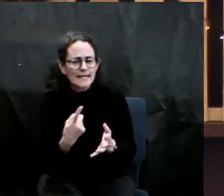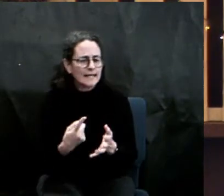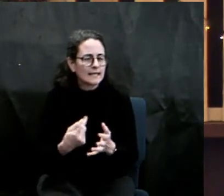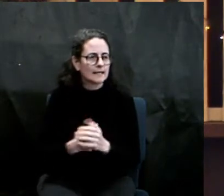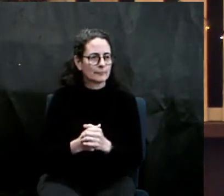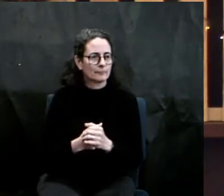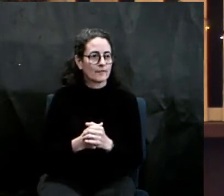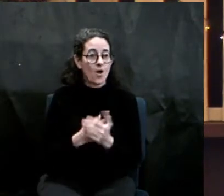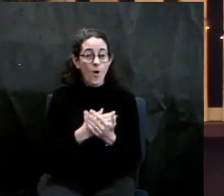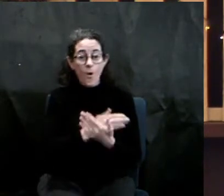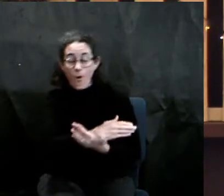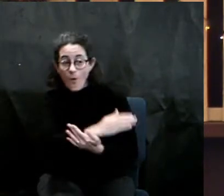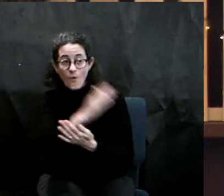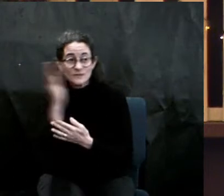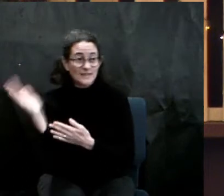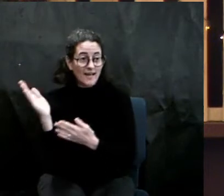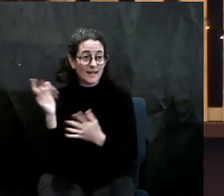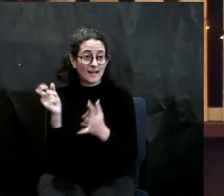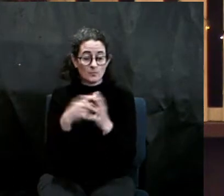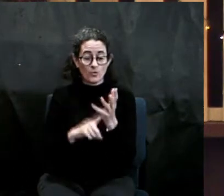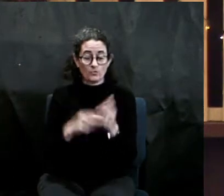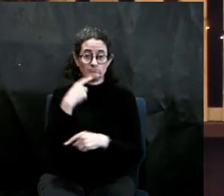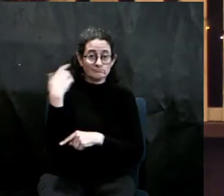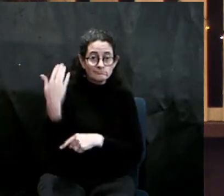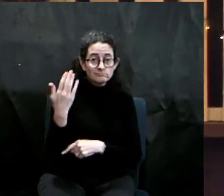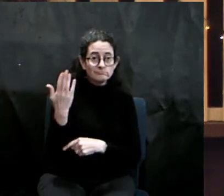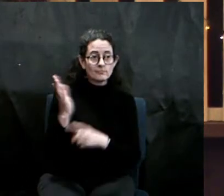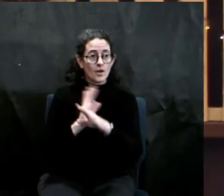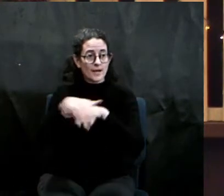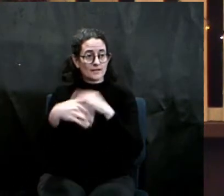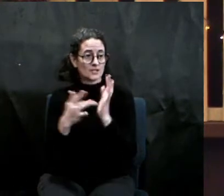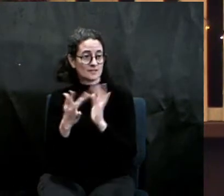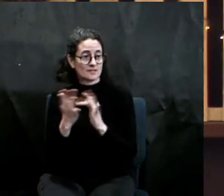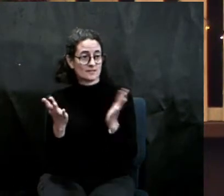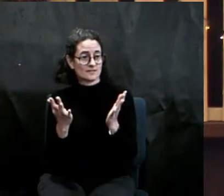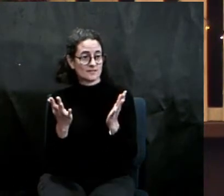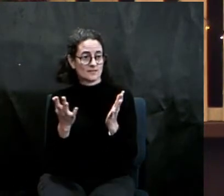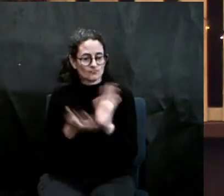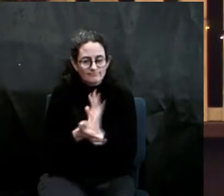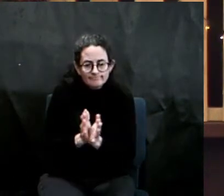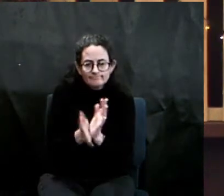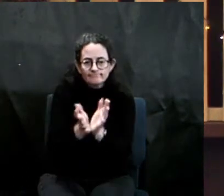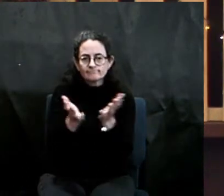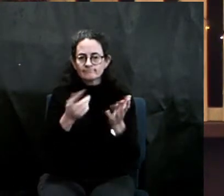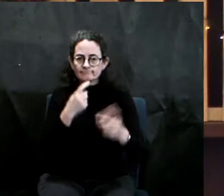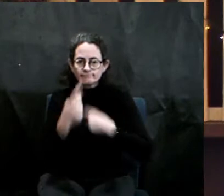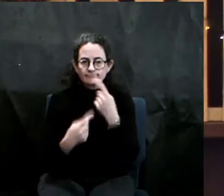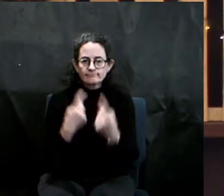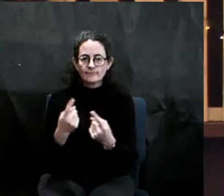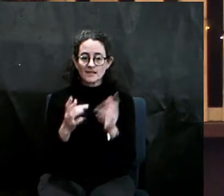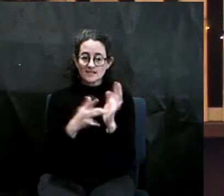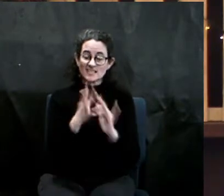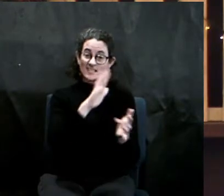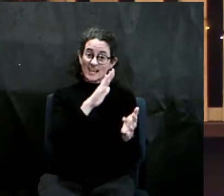And all day, Paul talks to them about Jesus, trying to convince them from the Old Testament that Jesus is